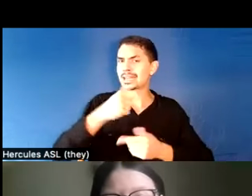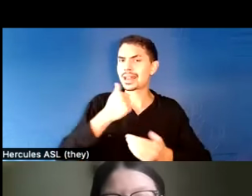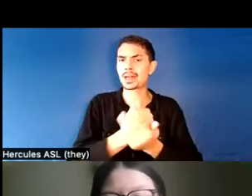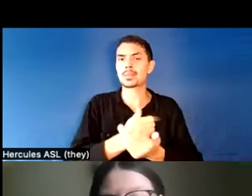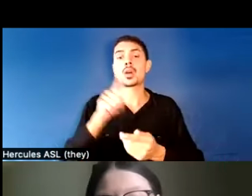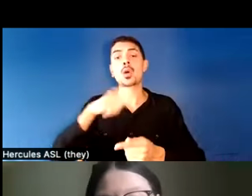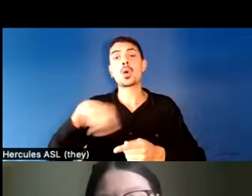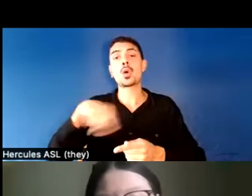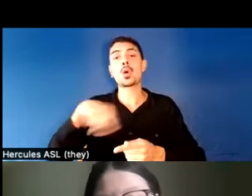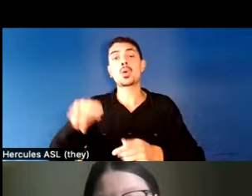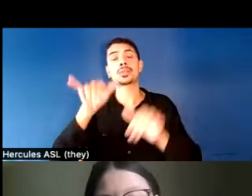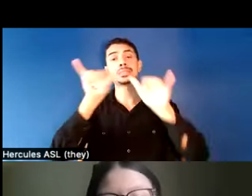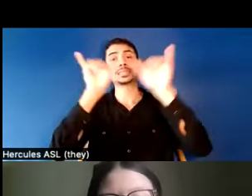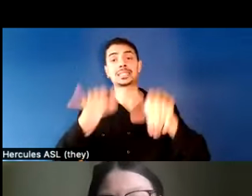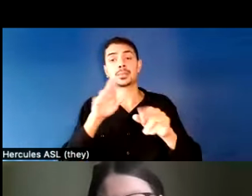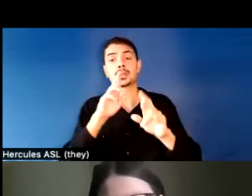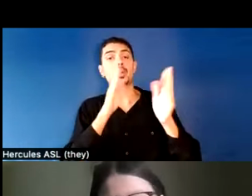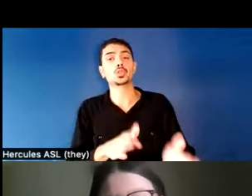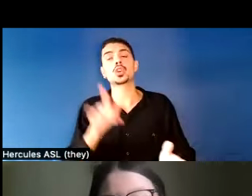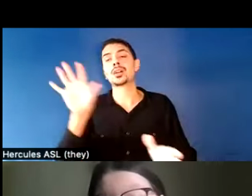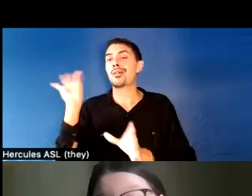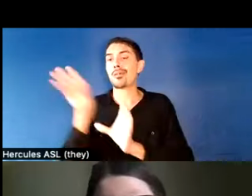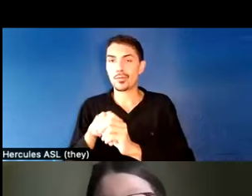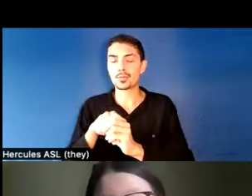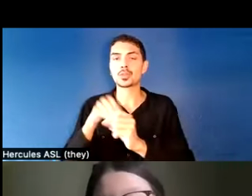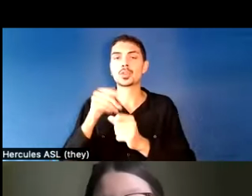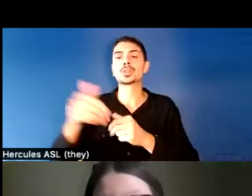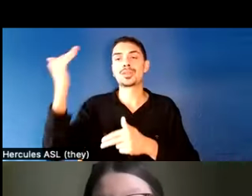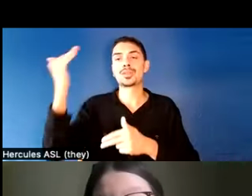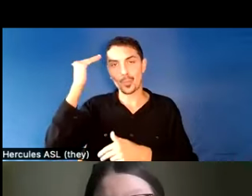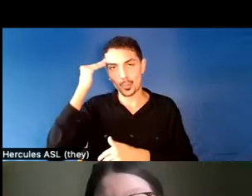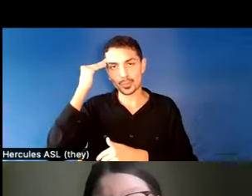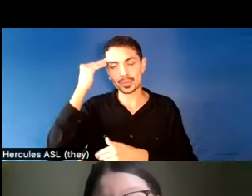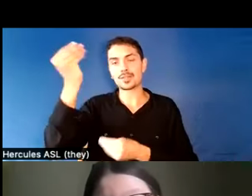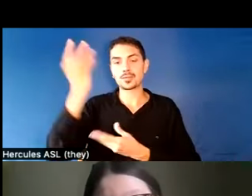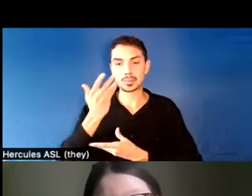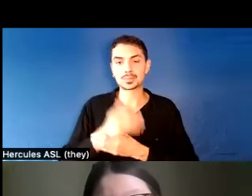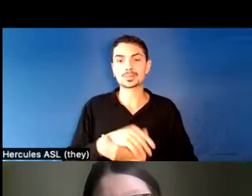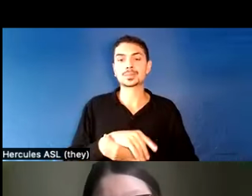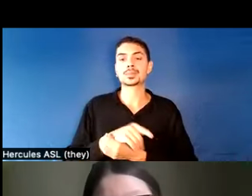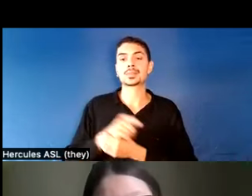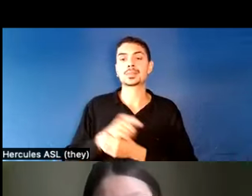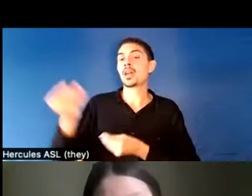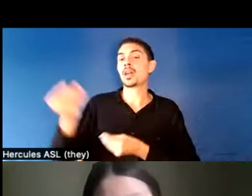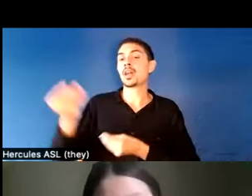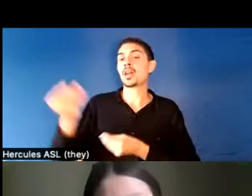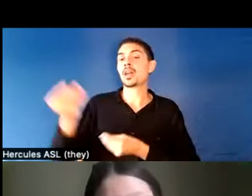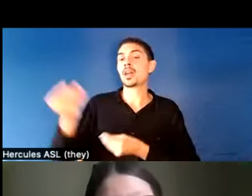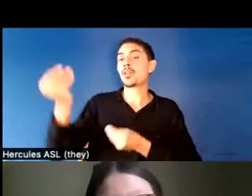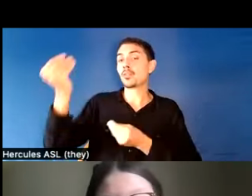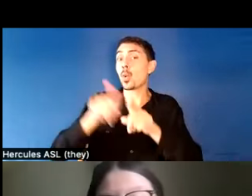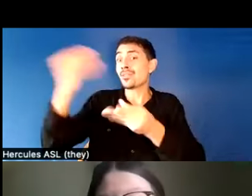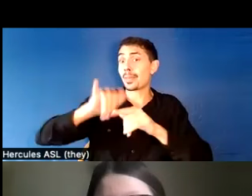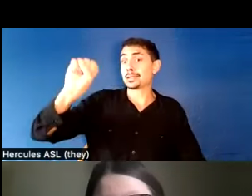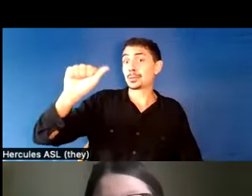responders who are involved, so to know that they're informed, that people actually know about sexual assault, that you're not just, you